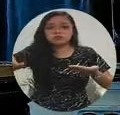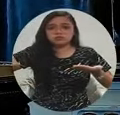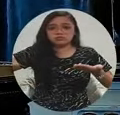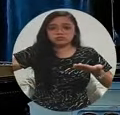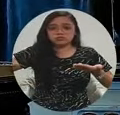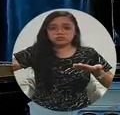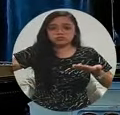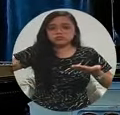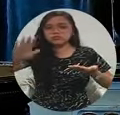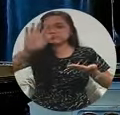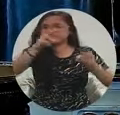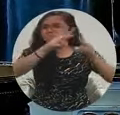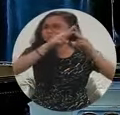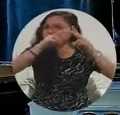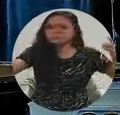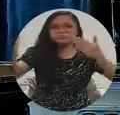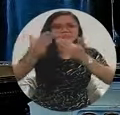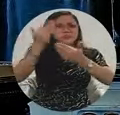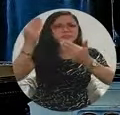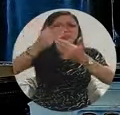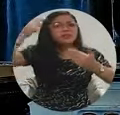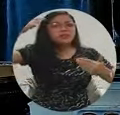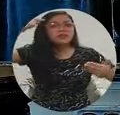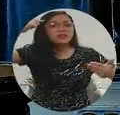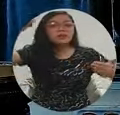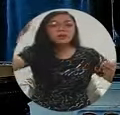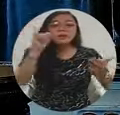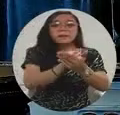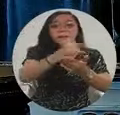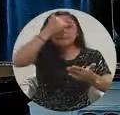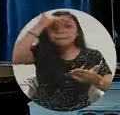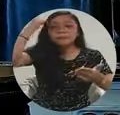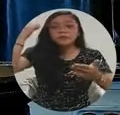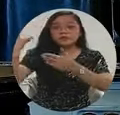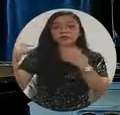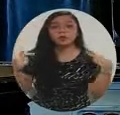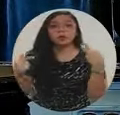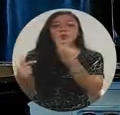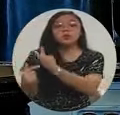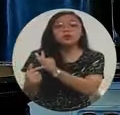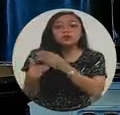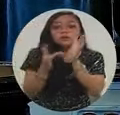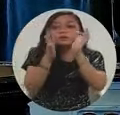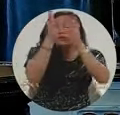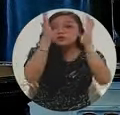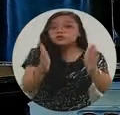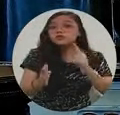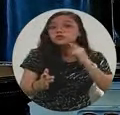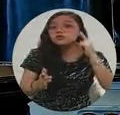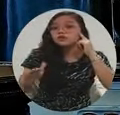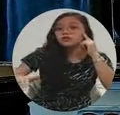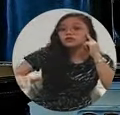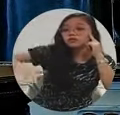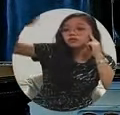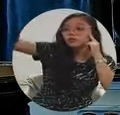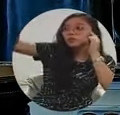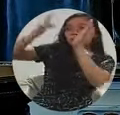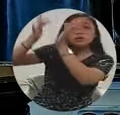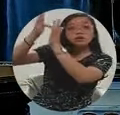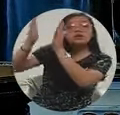Now, it is very easy to think that because we are Christians, or maybe we grow up in a Christian